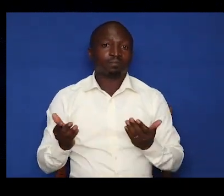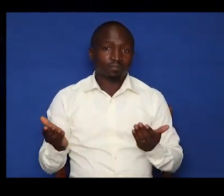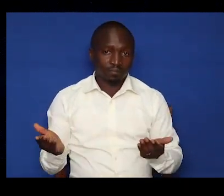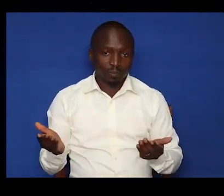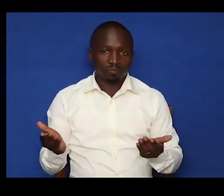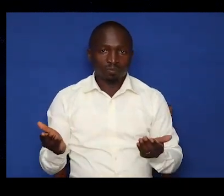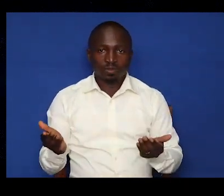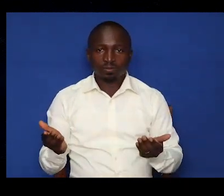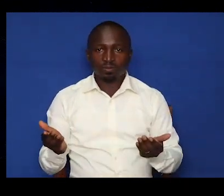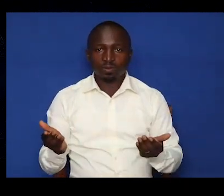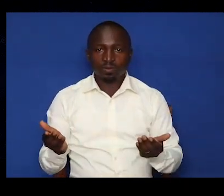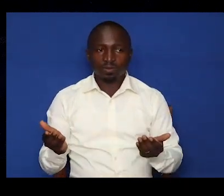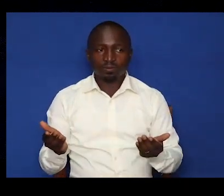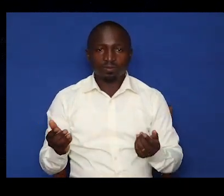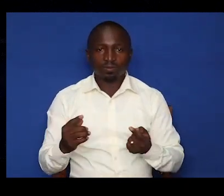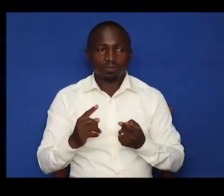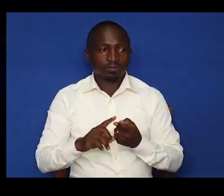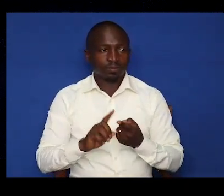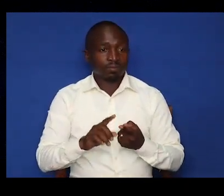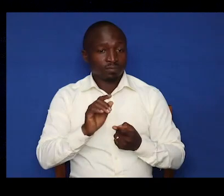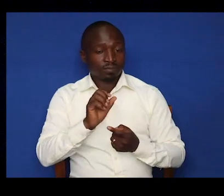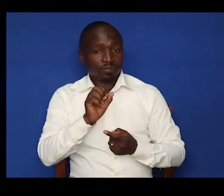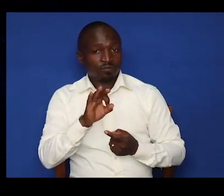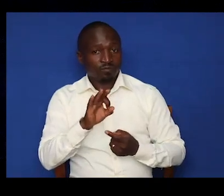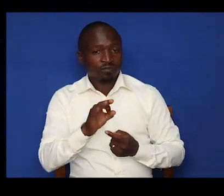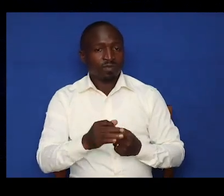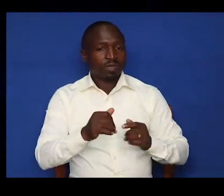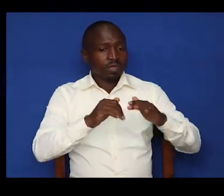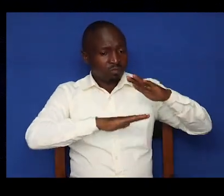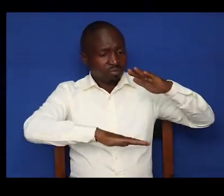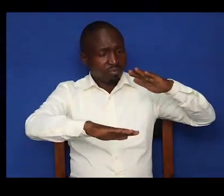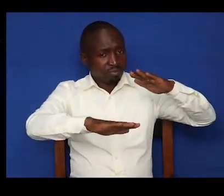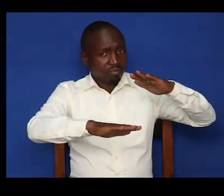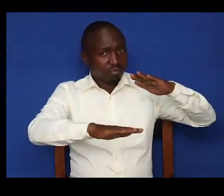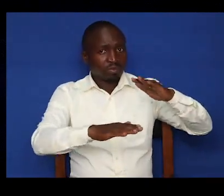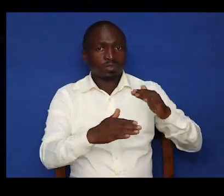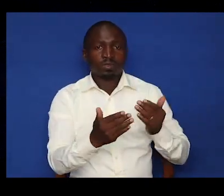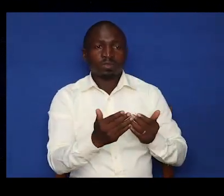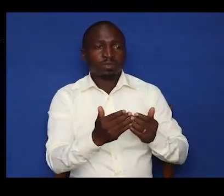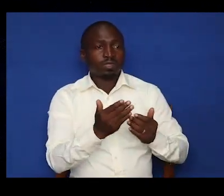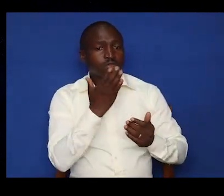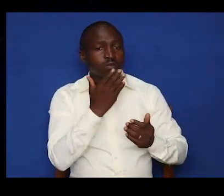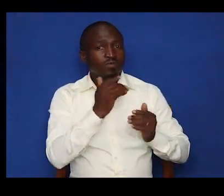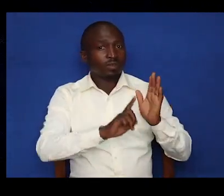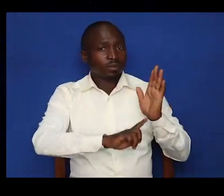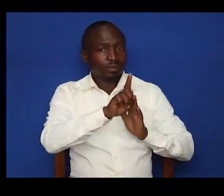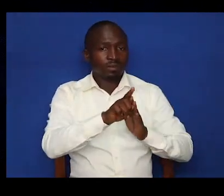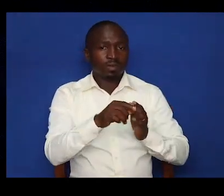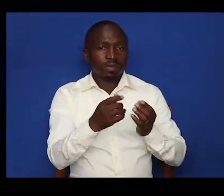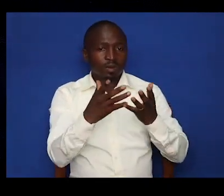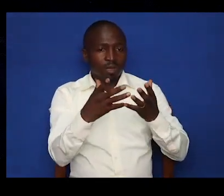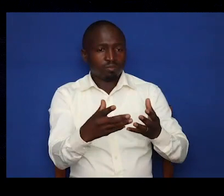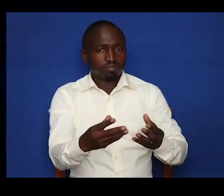Thus, if the more salty minerals dissolve the